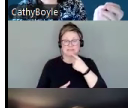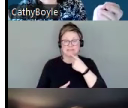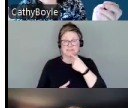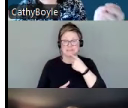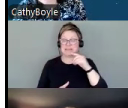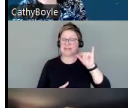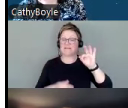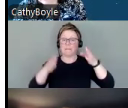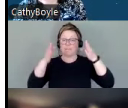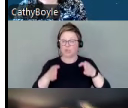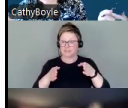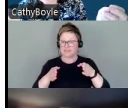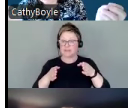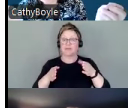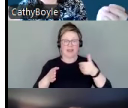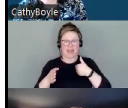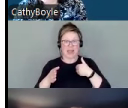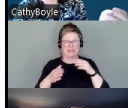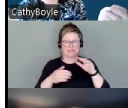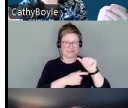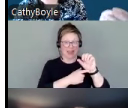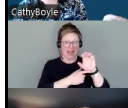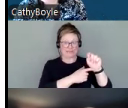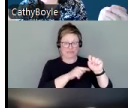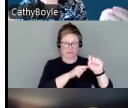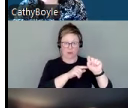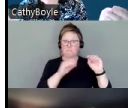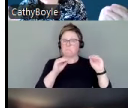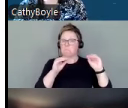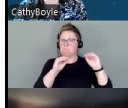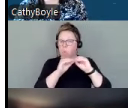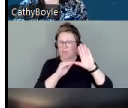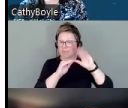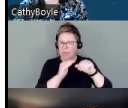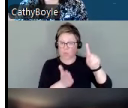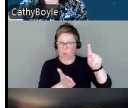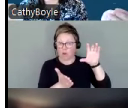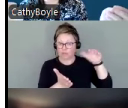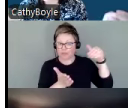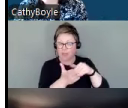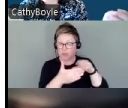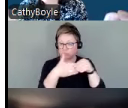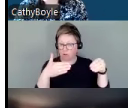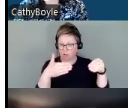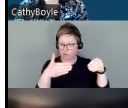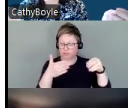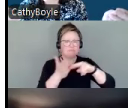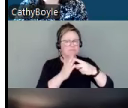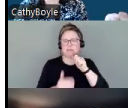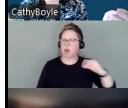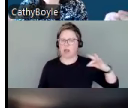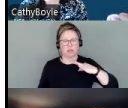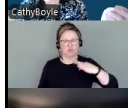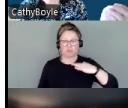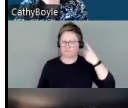person has assets greater than $100,000, they are not eligible for